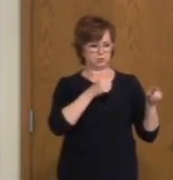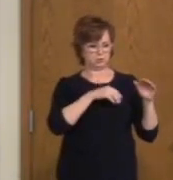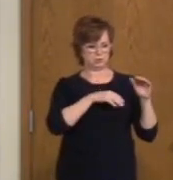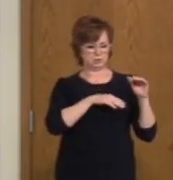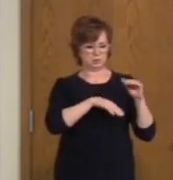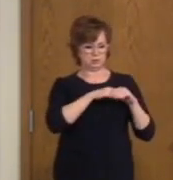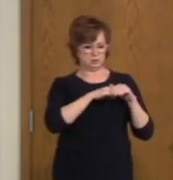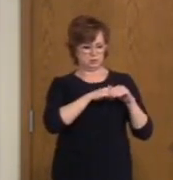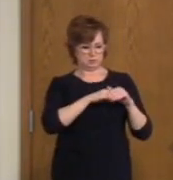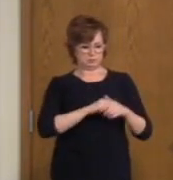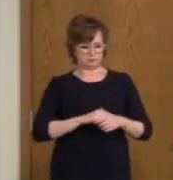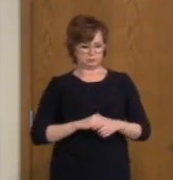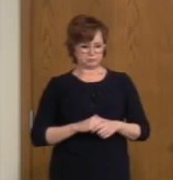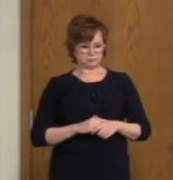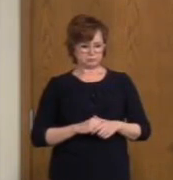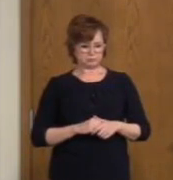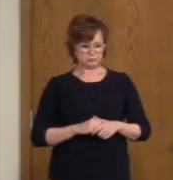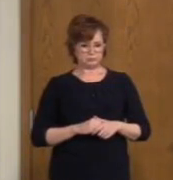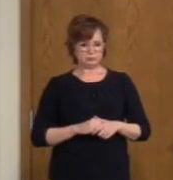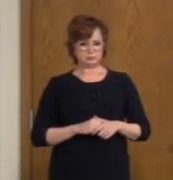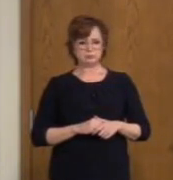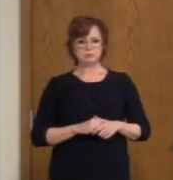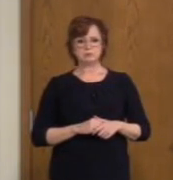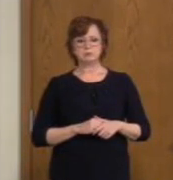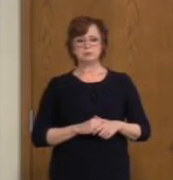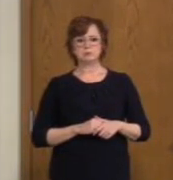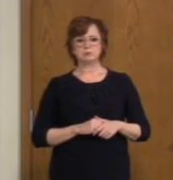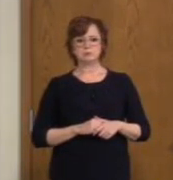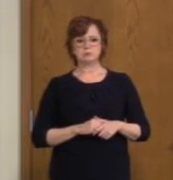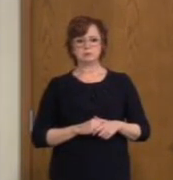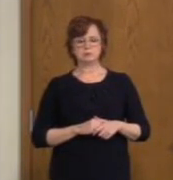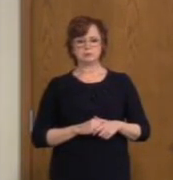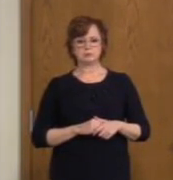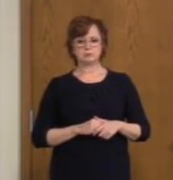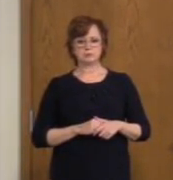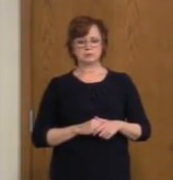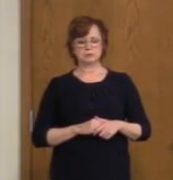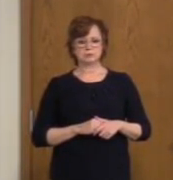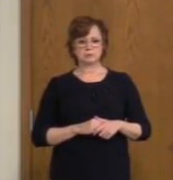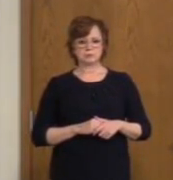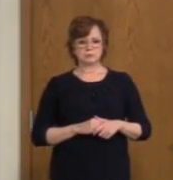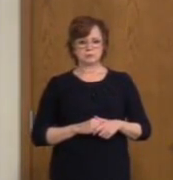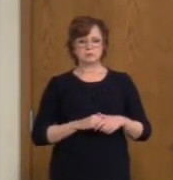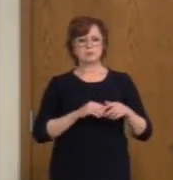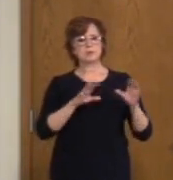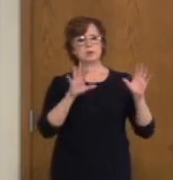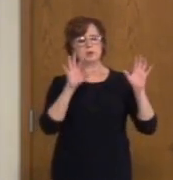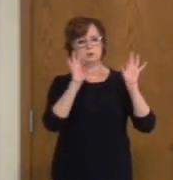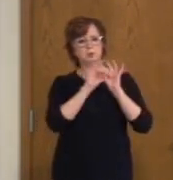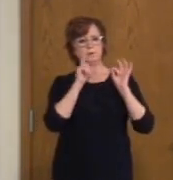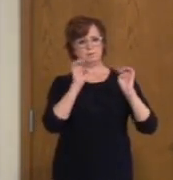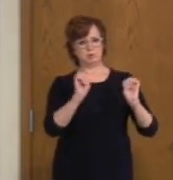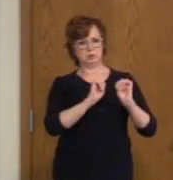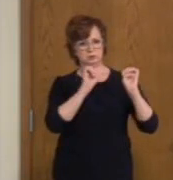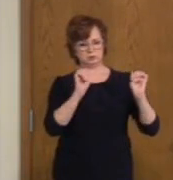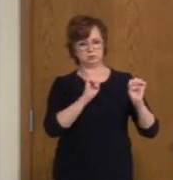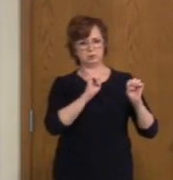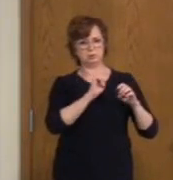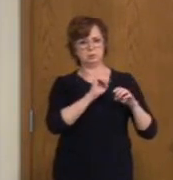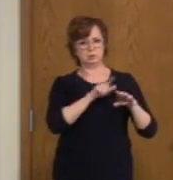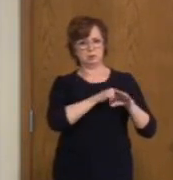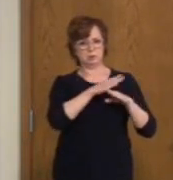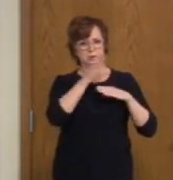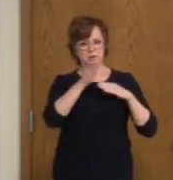virtually will remain important for many people and should remain important this year, this Easter. And I think,